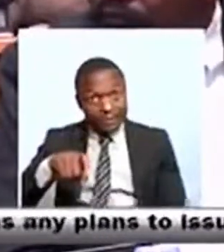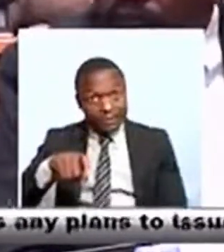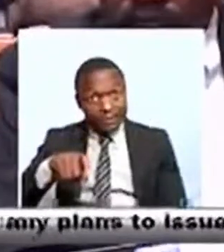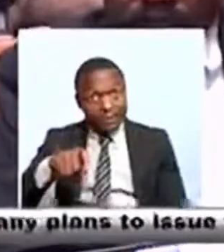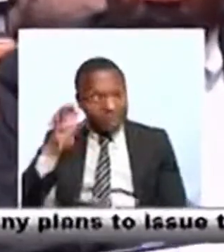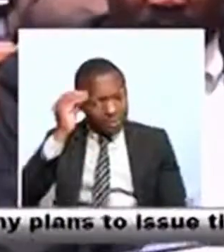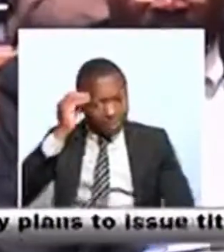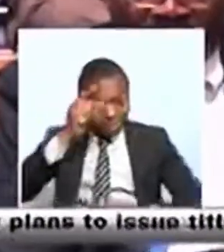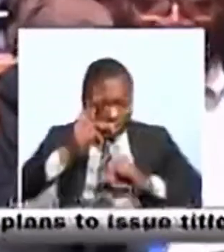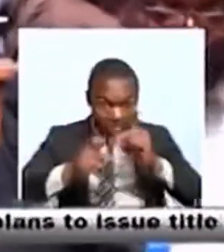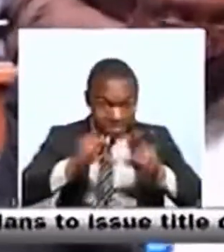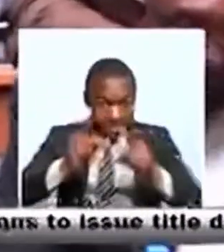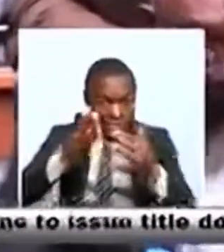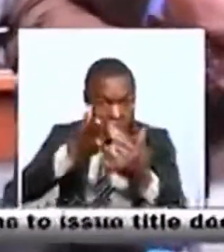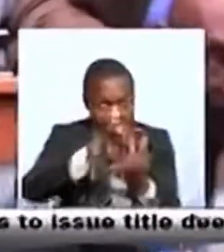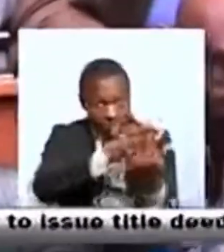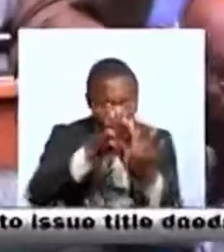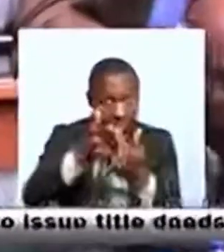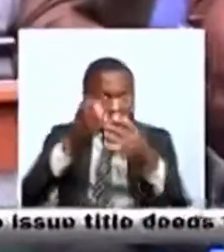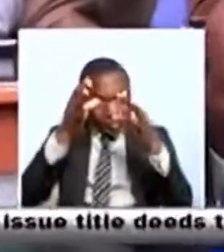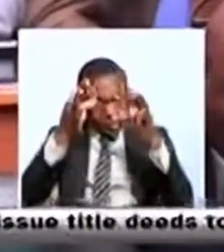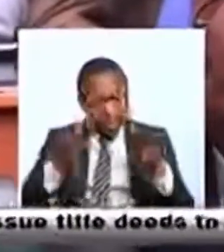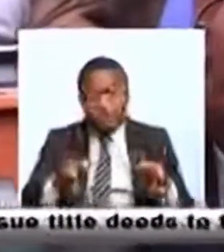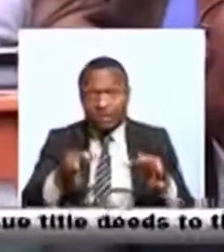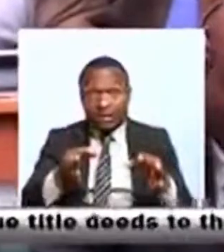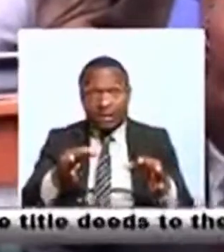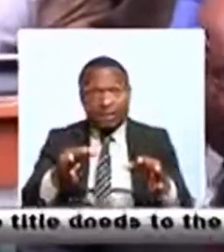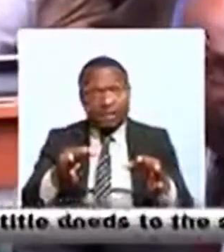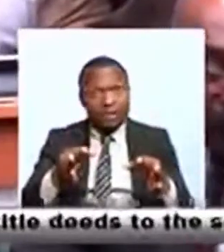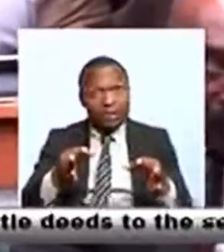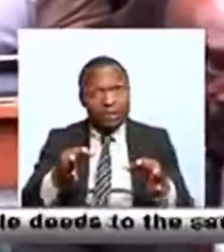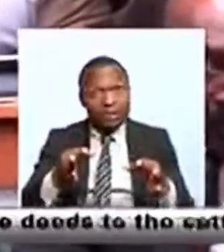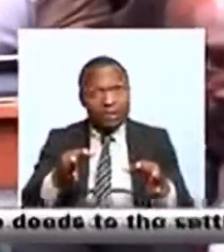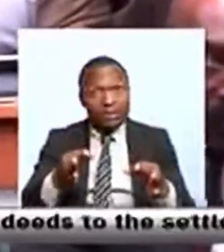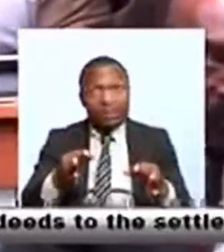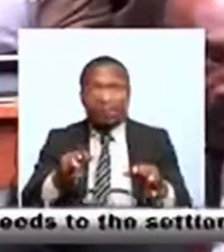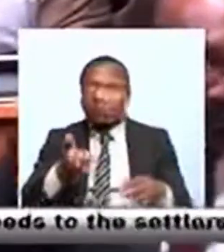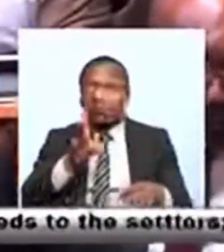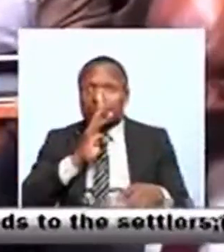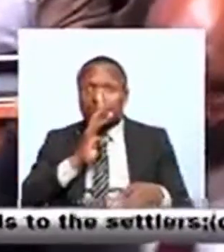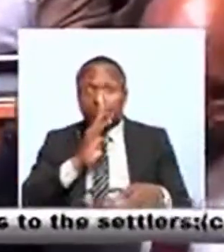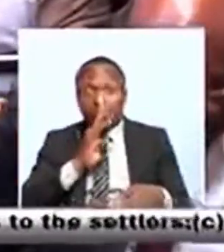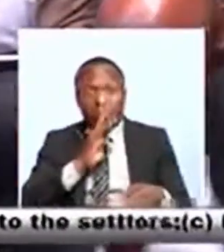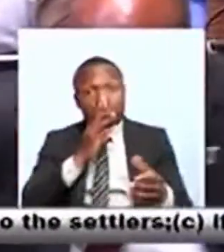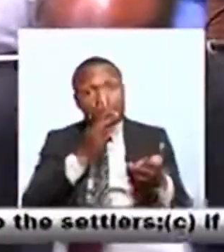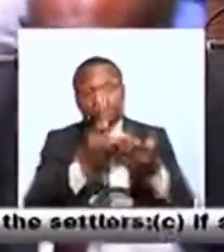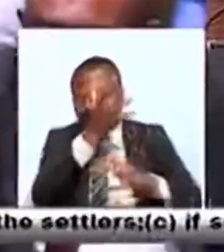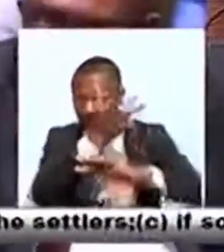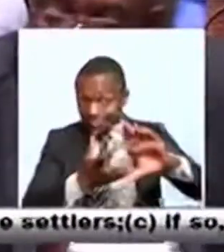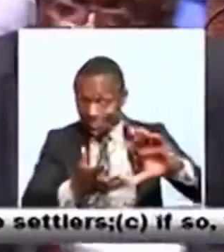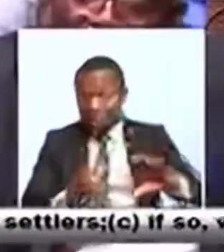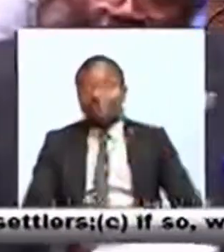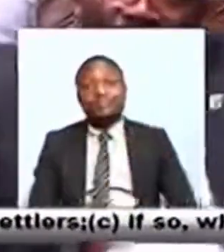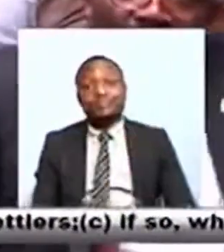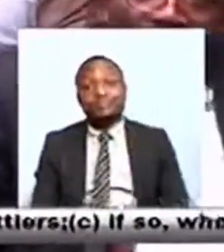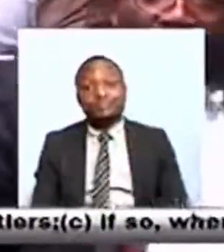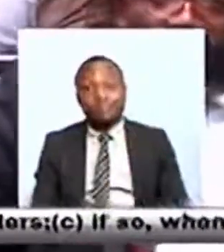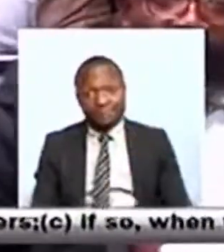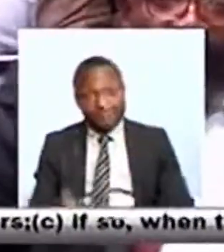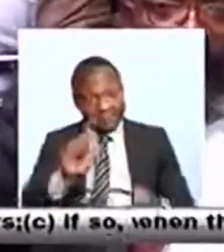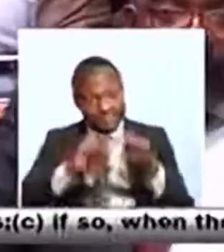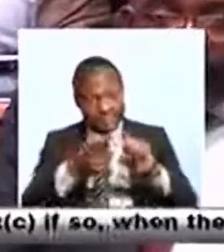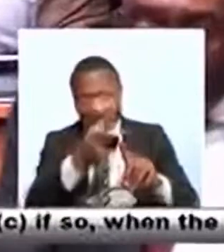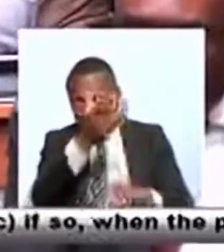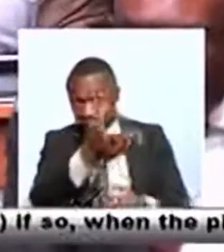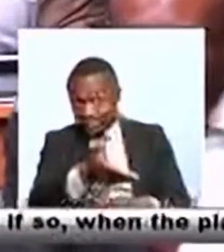process of degazation. But if it is the head for the water that fits into Kafiu, it becomes difficult. My colleague there,